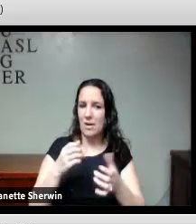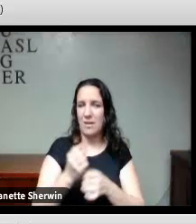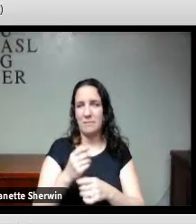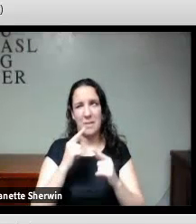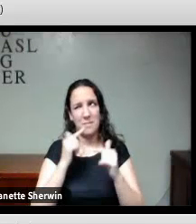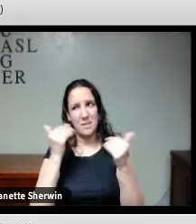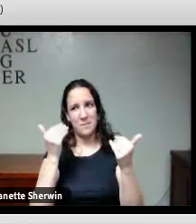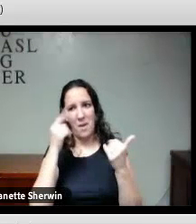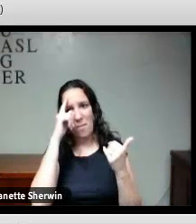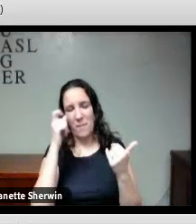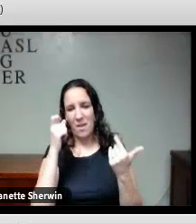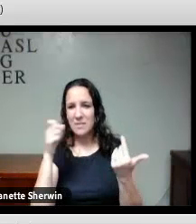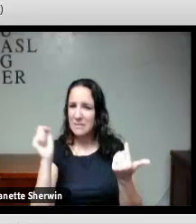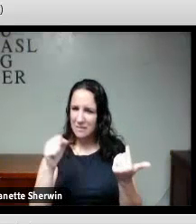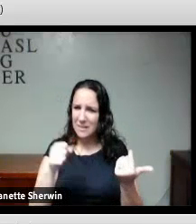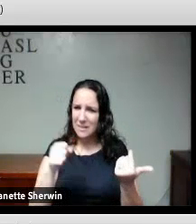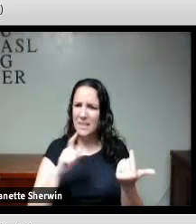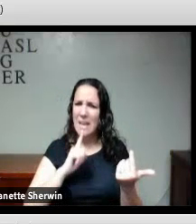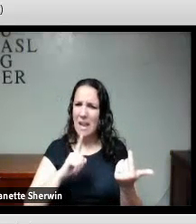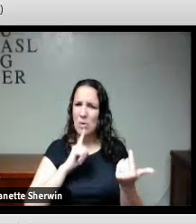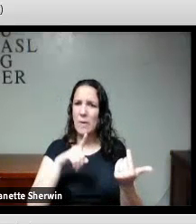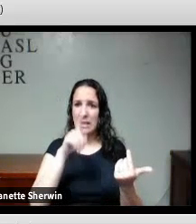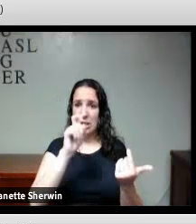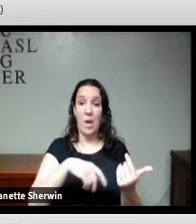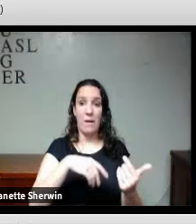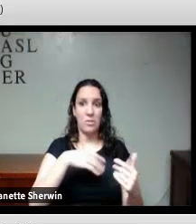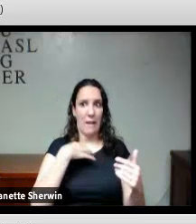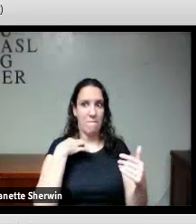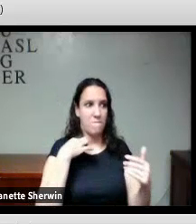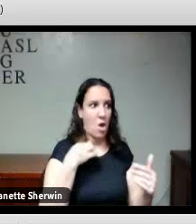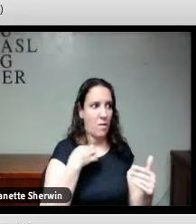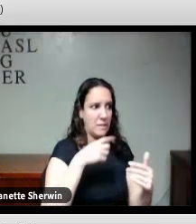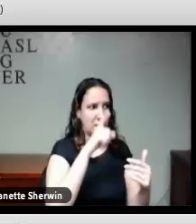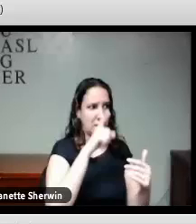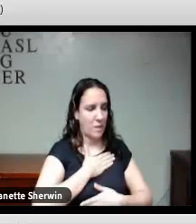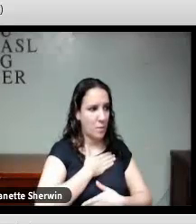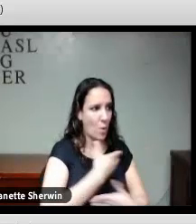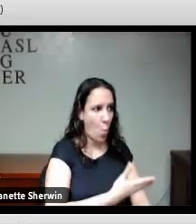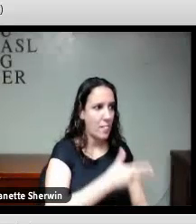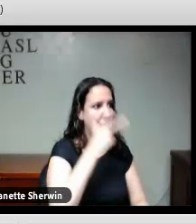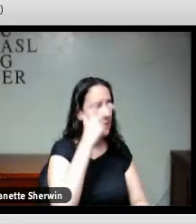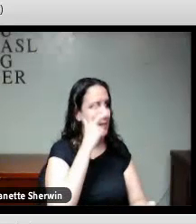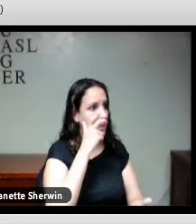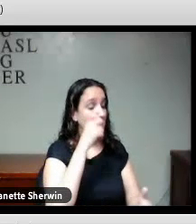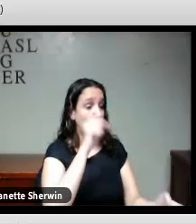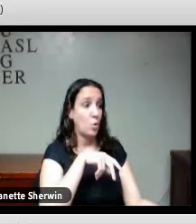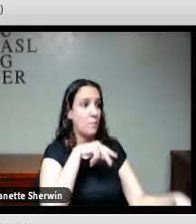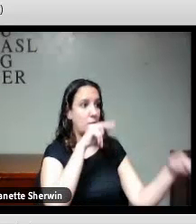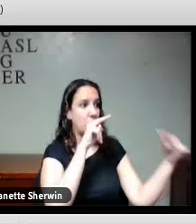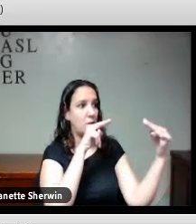thought, yeah, you really do have to volunteer to listen, don't you? You can refuse to listen. You can be looking somebody straight in the